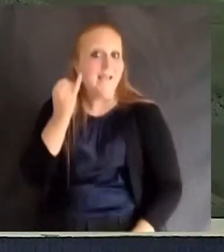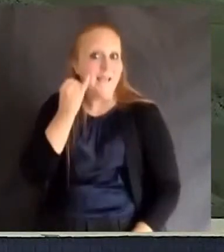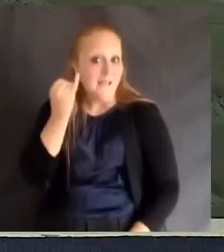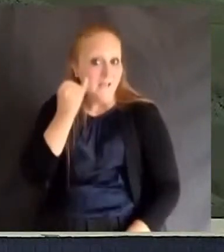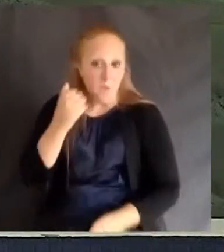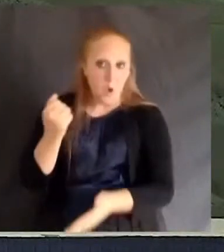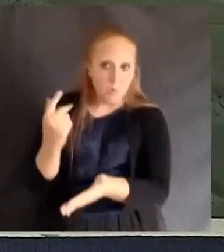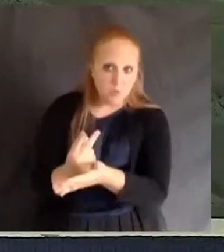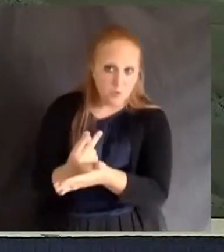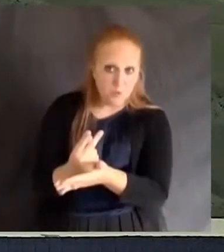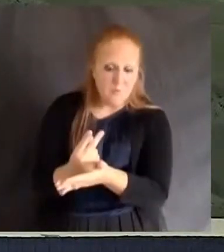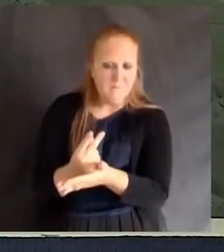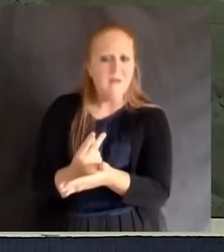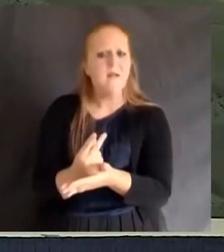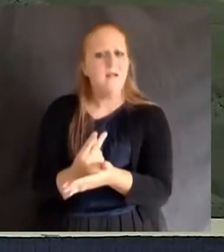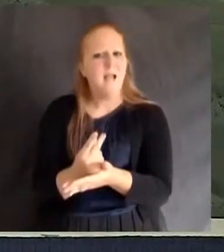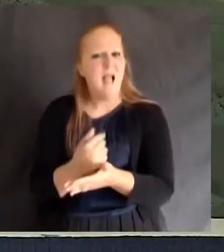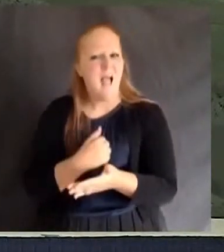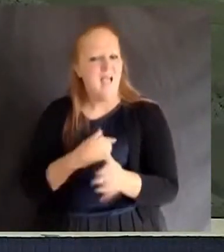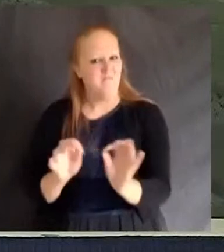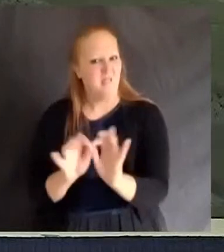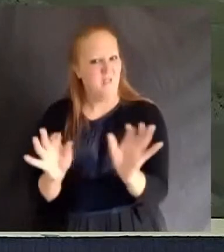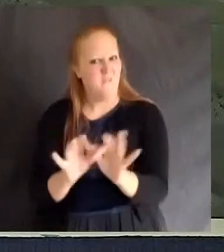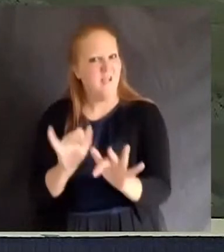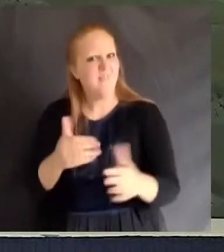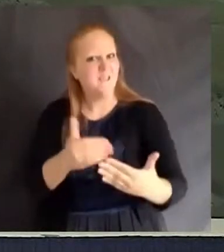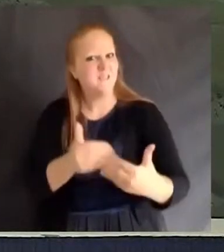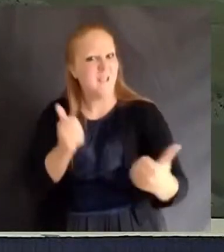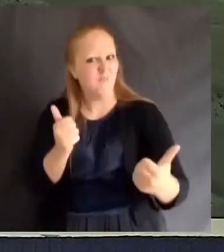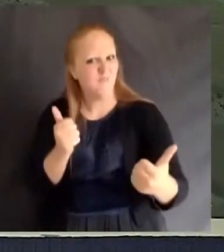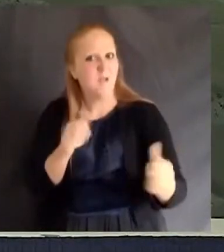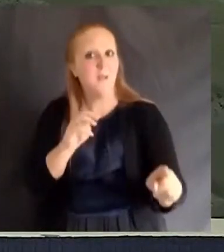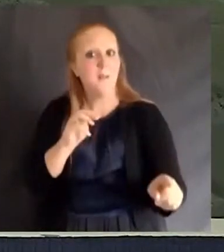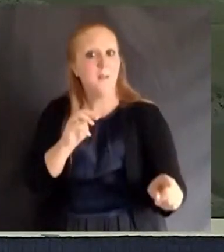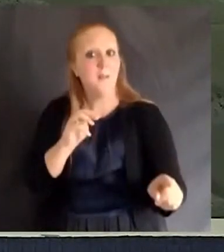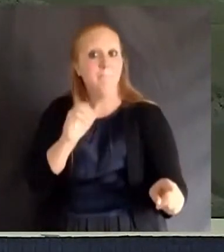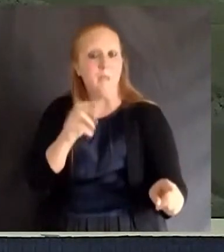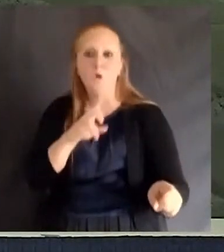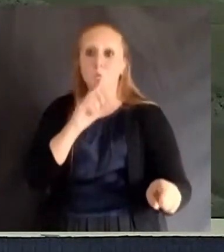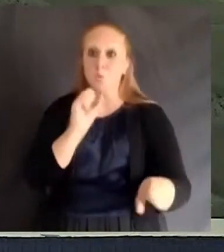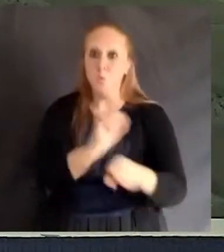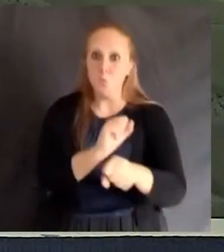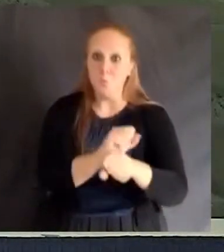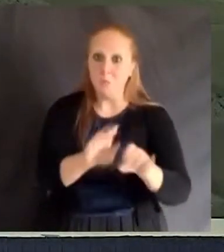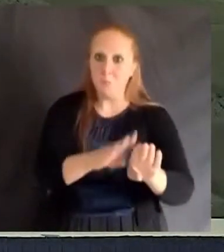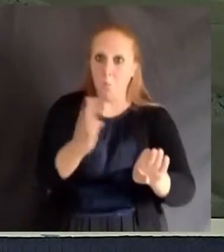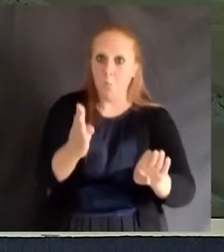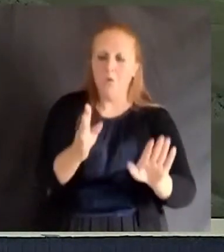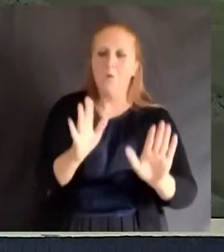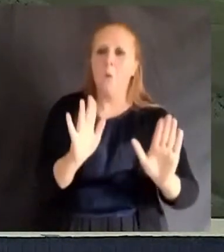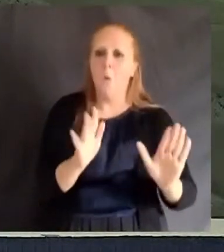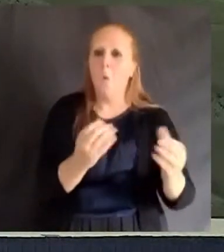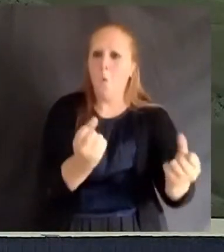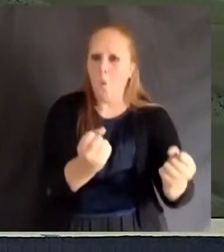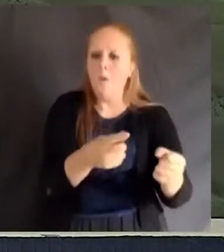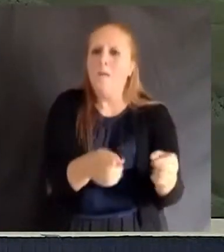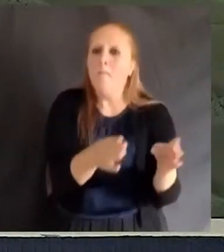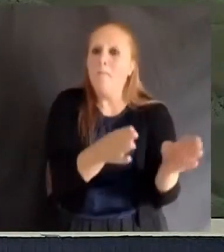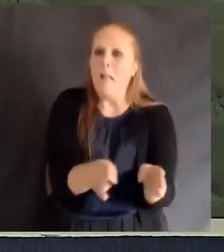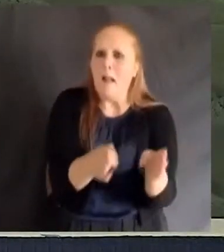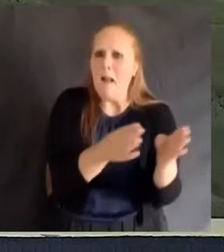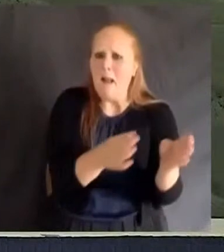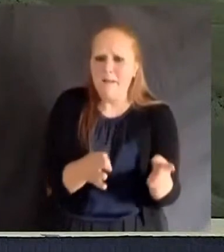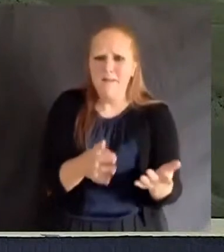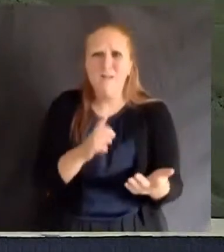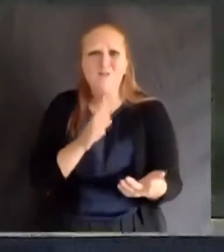mayor said and what I said. It did cause confusion, but technically it's correct. I'm putting in a plan